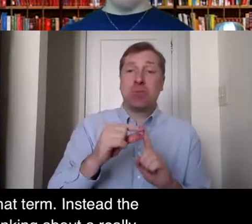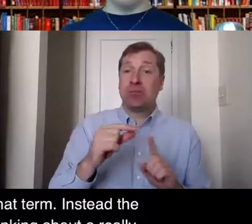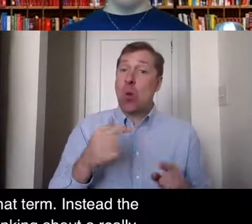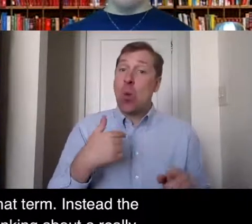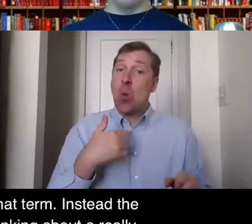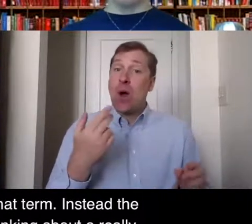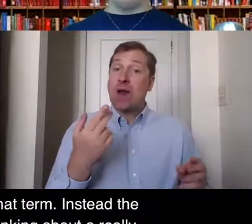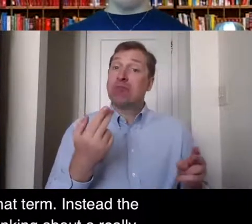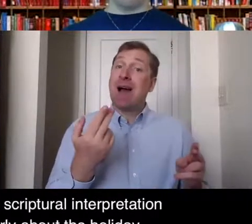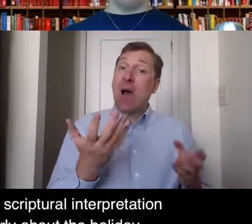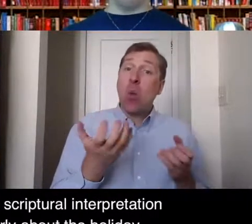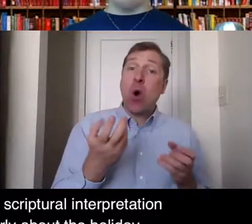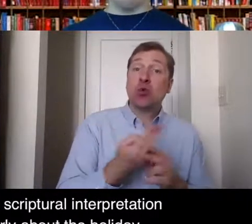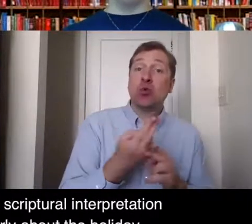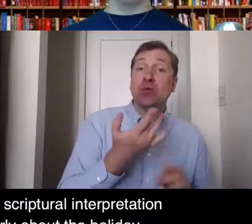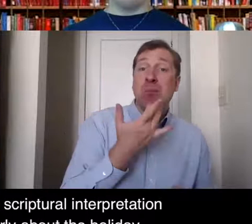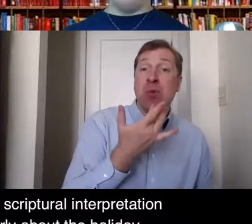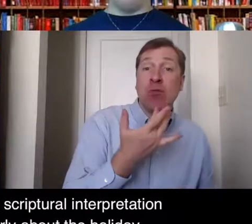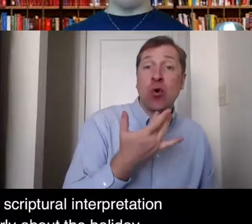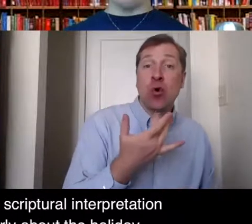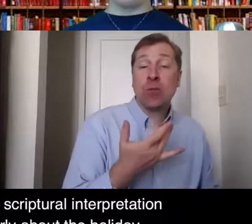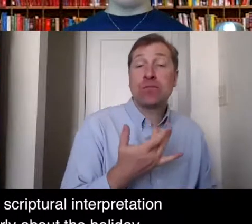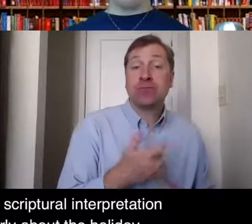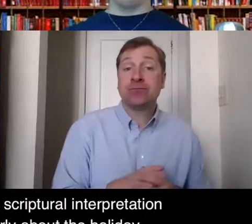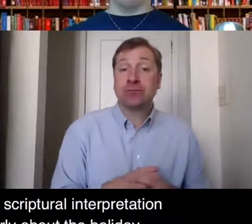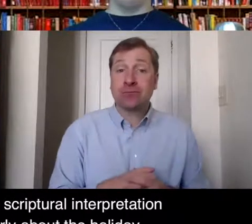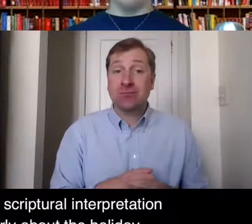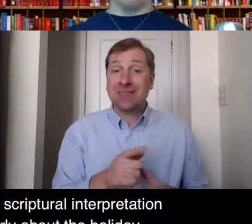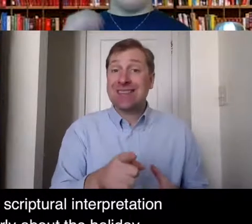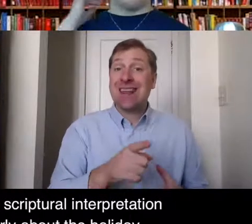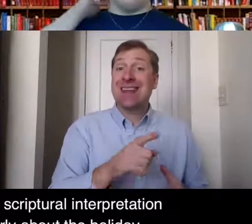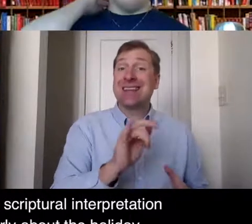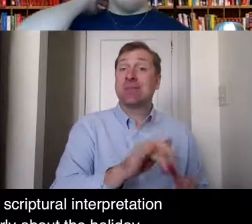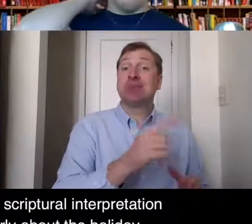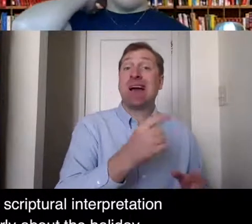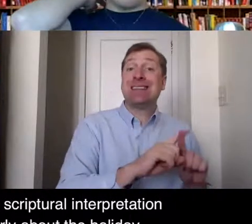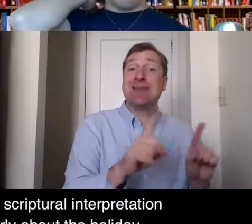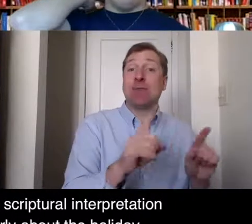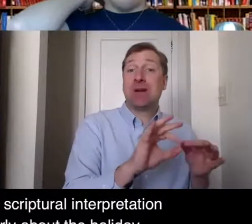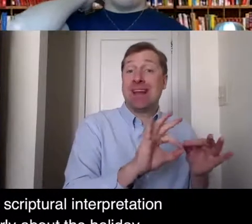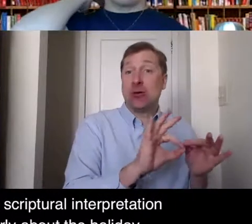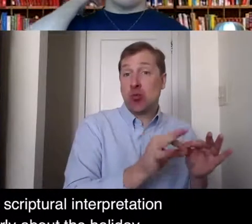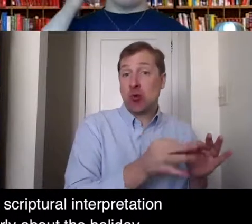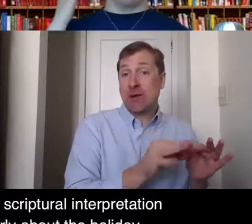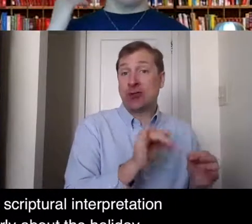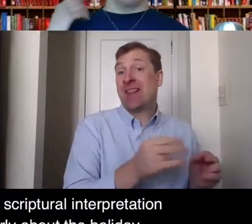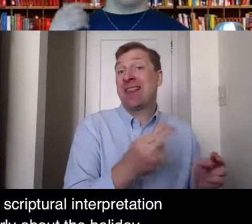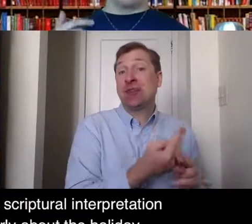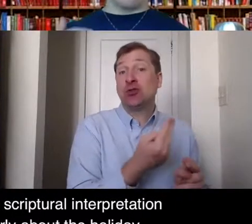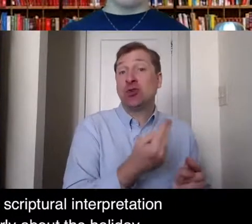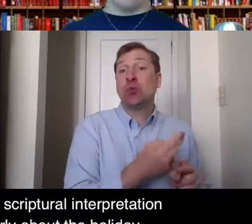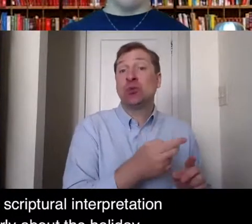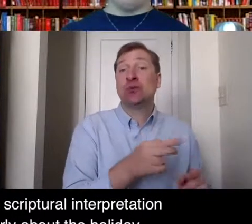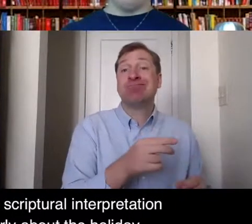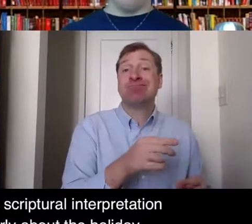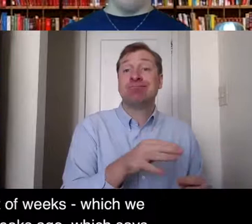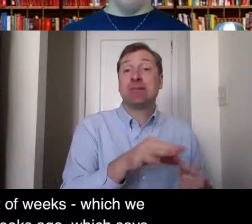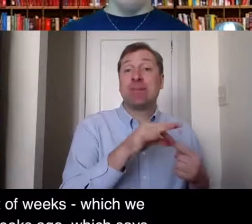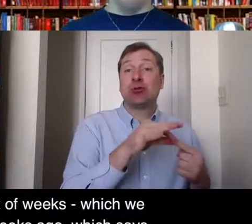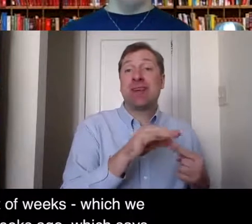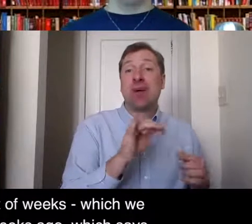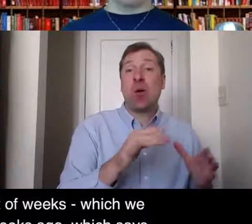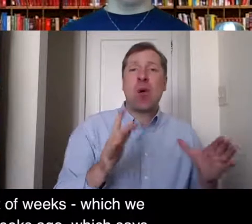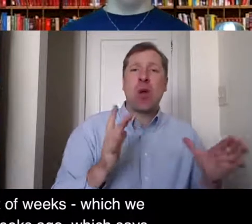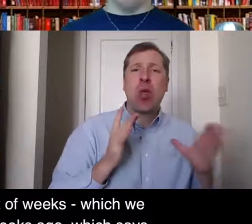really common midrash. It's a scriptural interpretation that's used particularly about the holiday